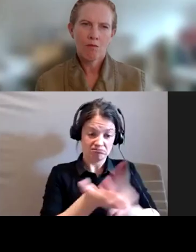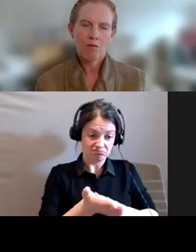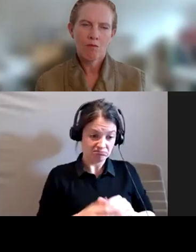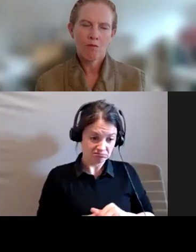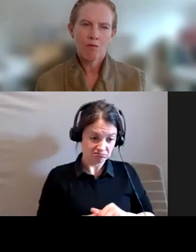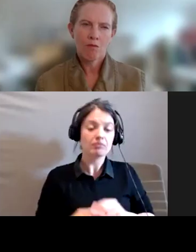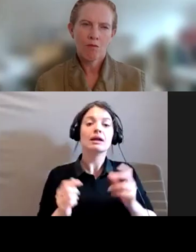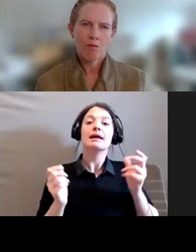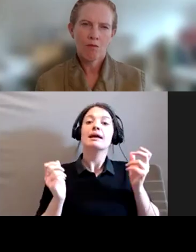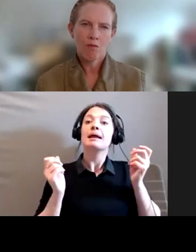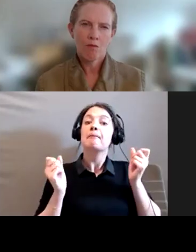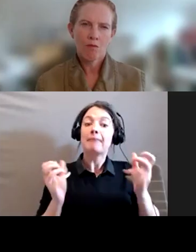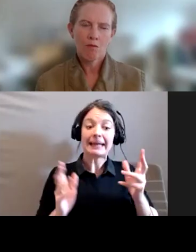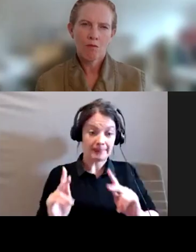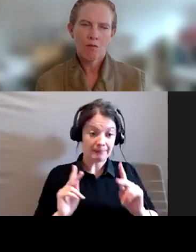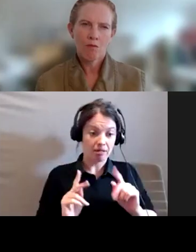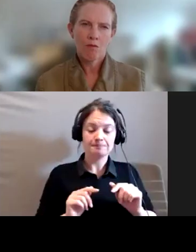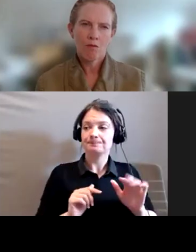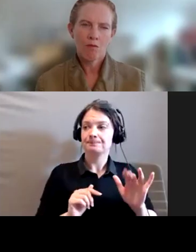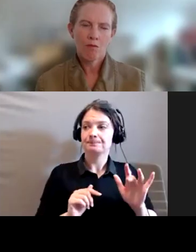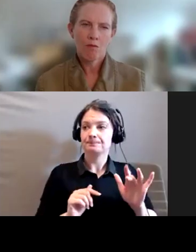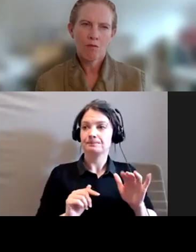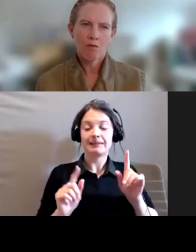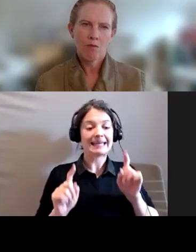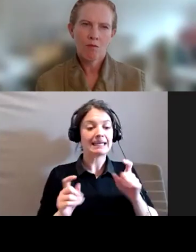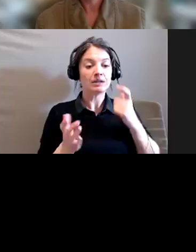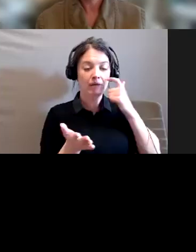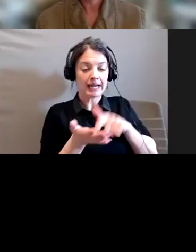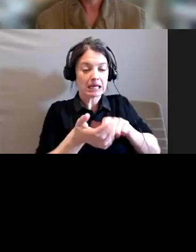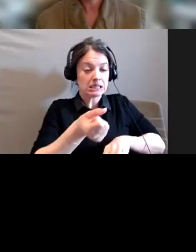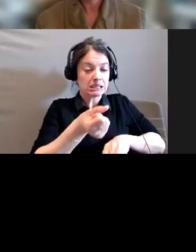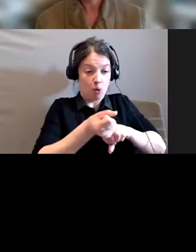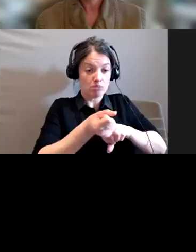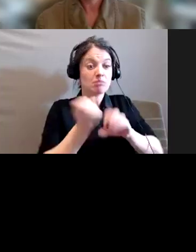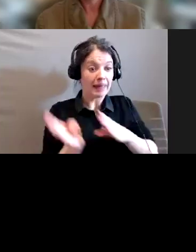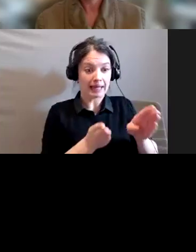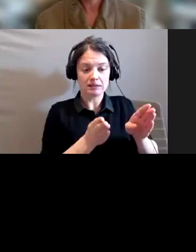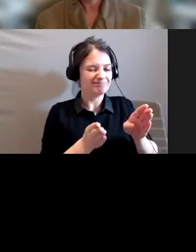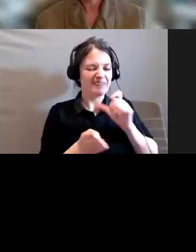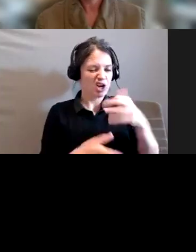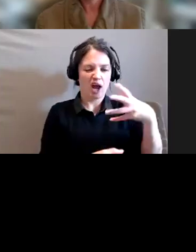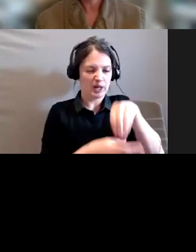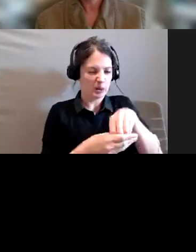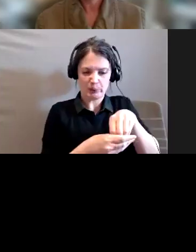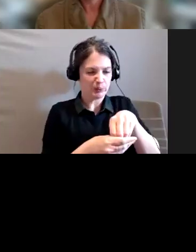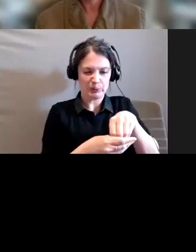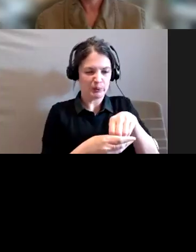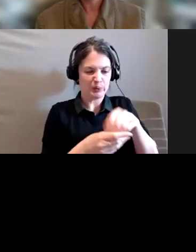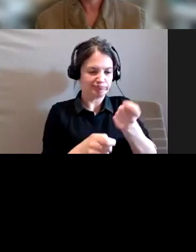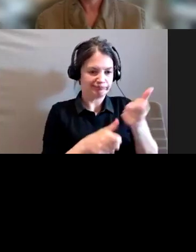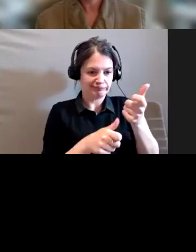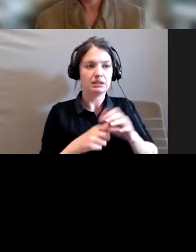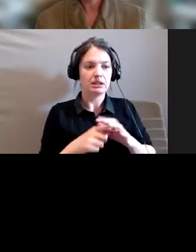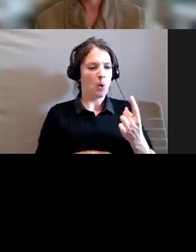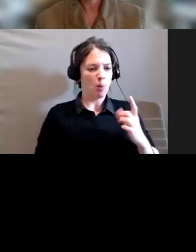And most people who would need recognized support arrangements are excluded from the only formal route